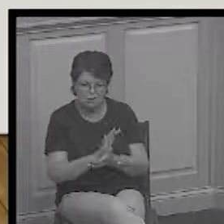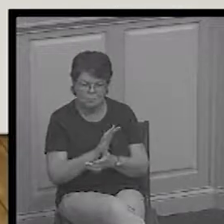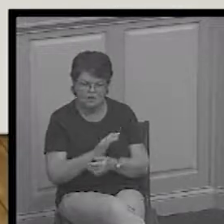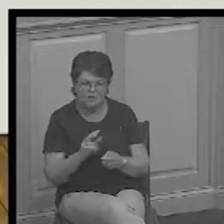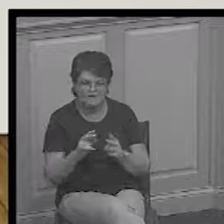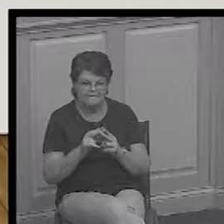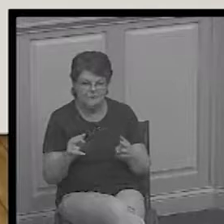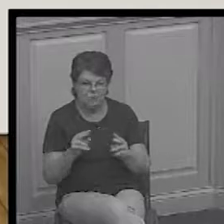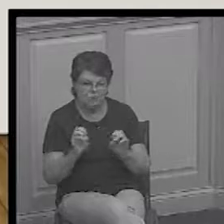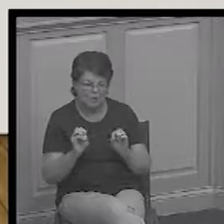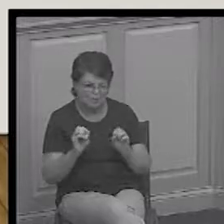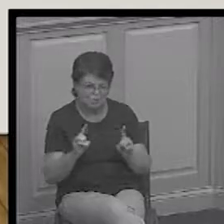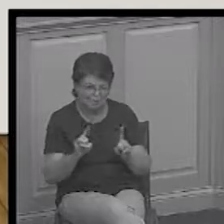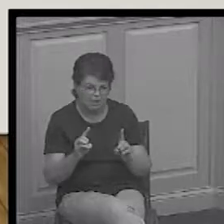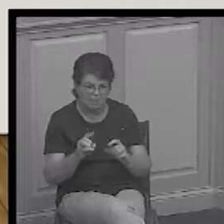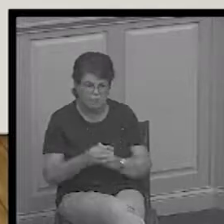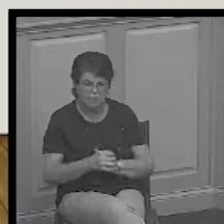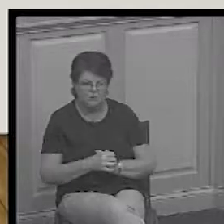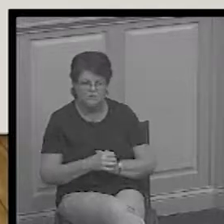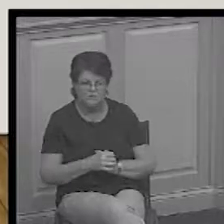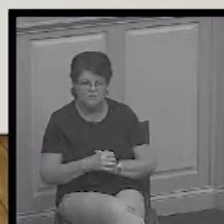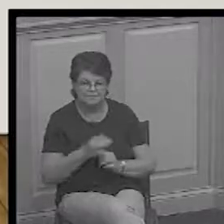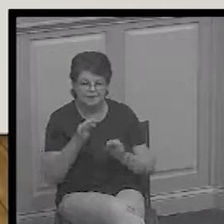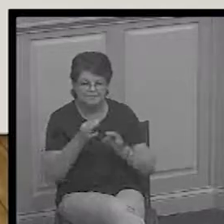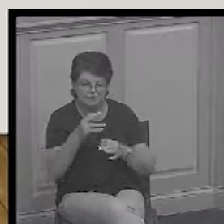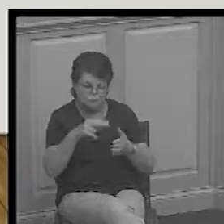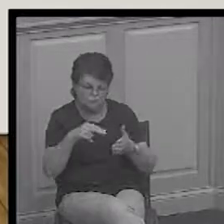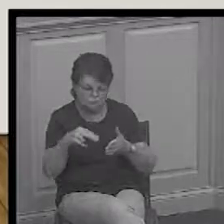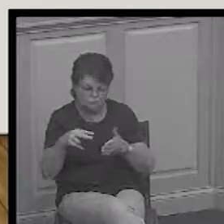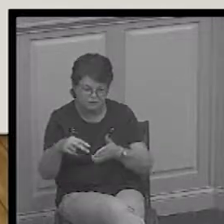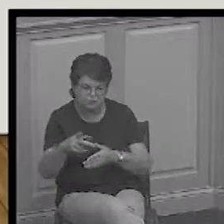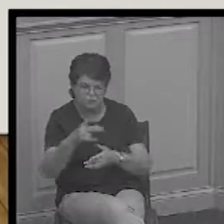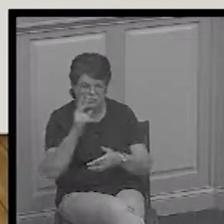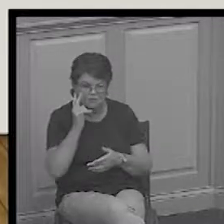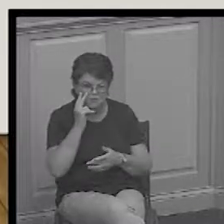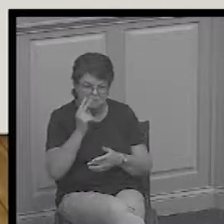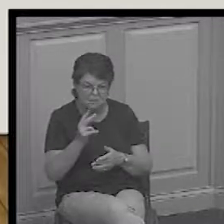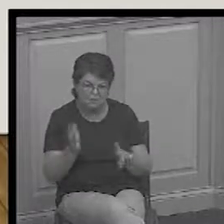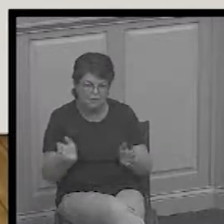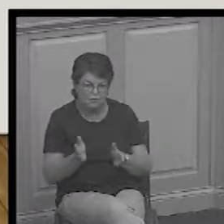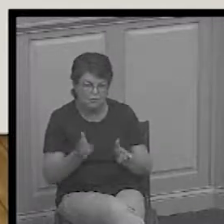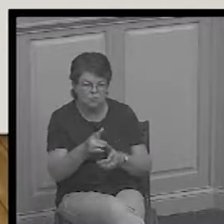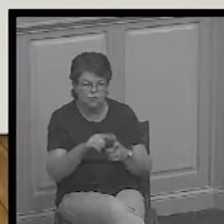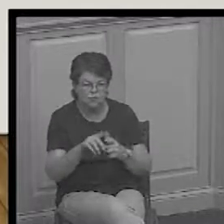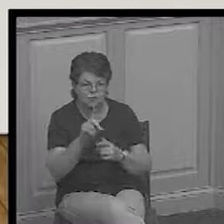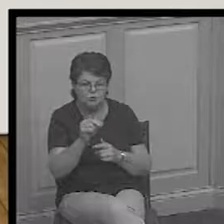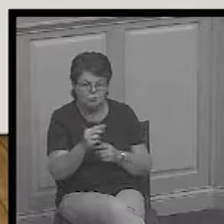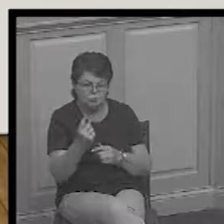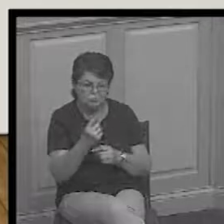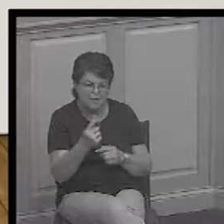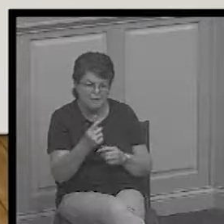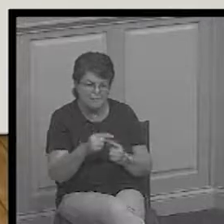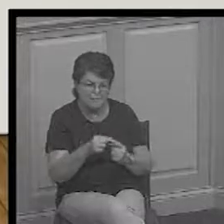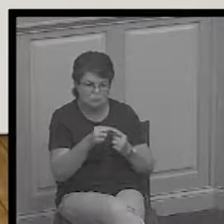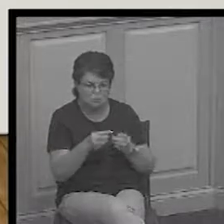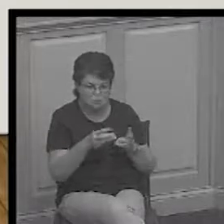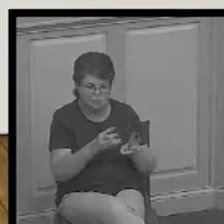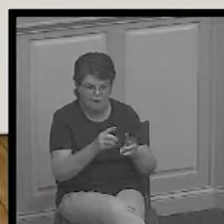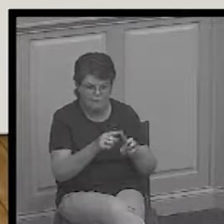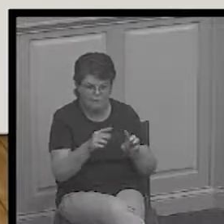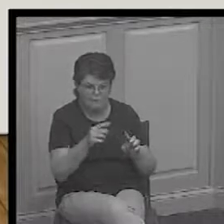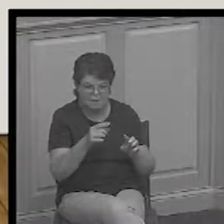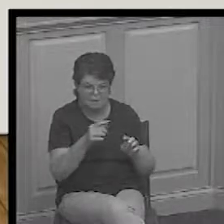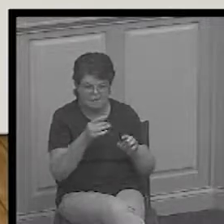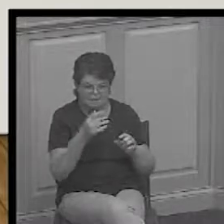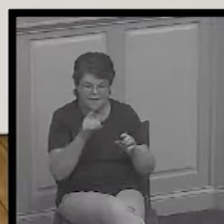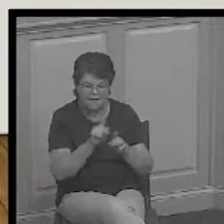It's very educational. If you read through this, you'll see it encourages you to do something a certain way, but it also explains why that's